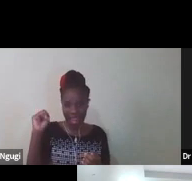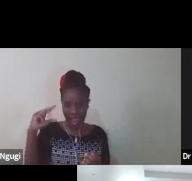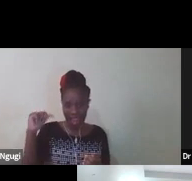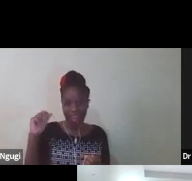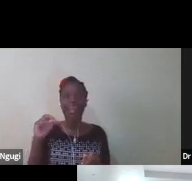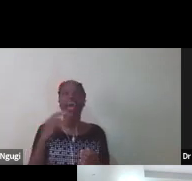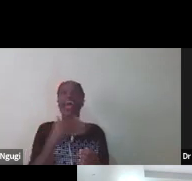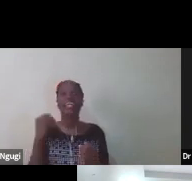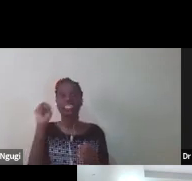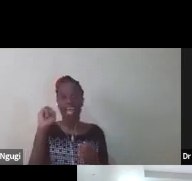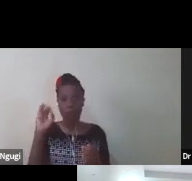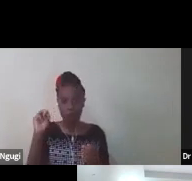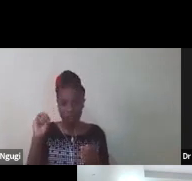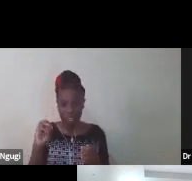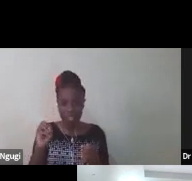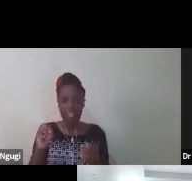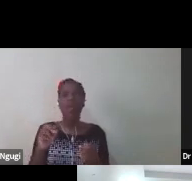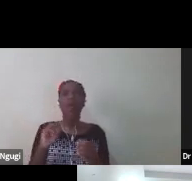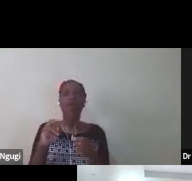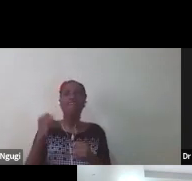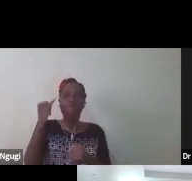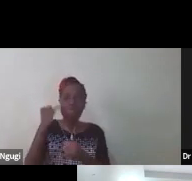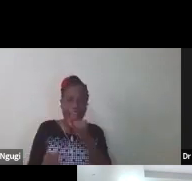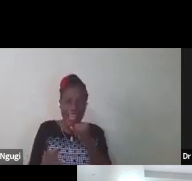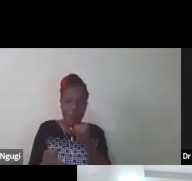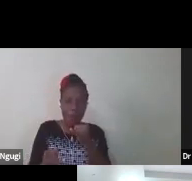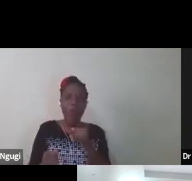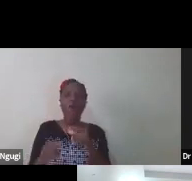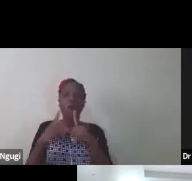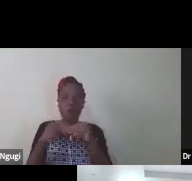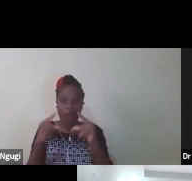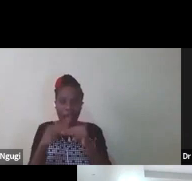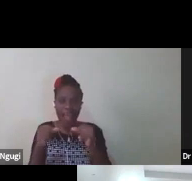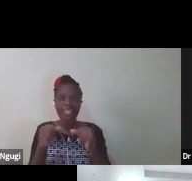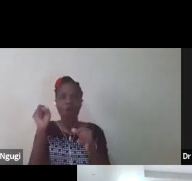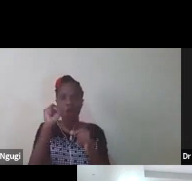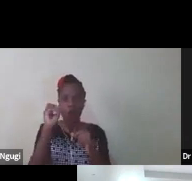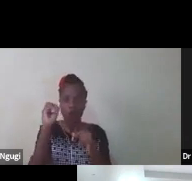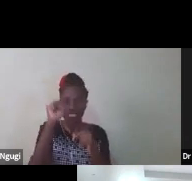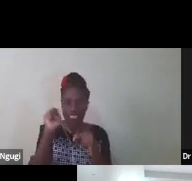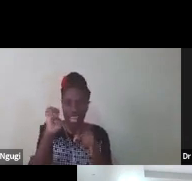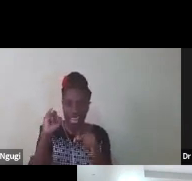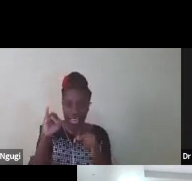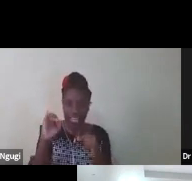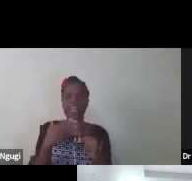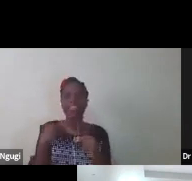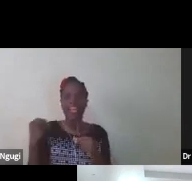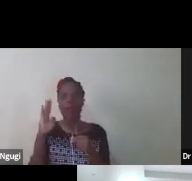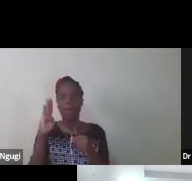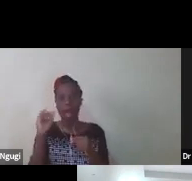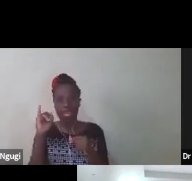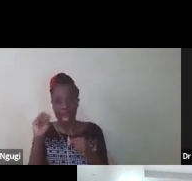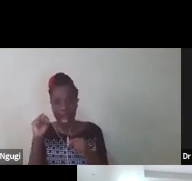goodbye, a quick closing remark. I'll start off with Dr. Osei, then I'll come to Dr. Baingana, then we wrap up with